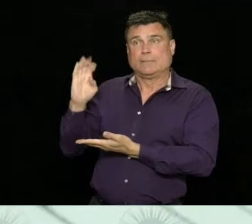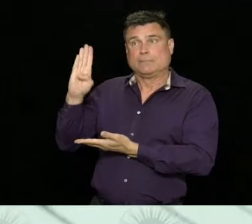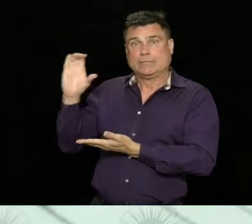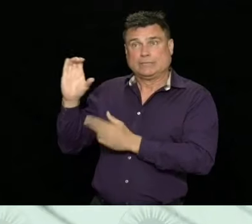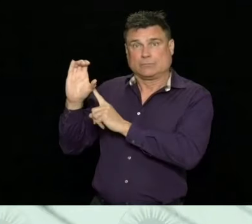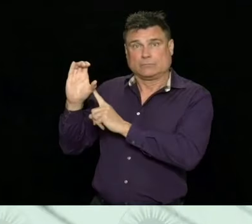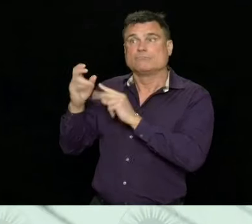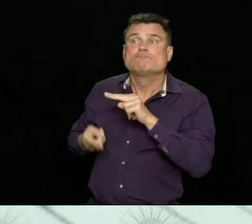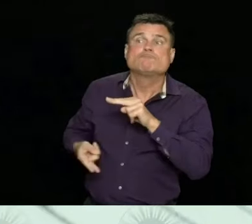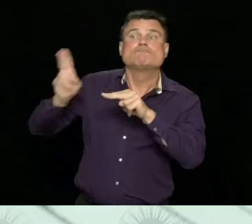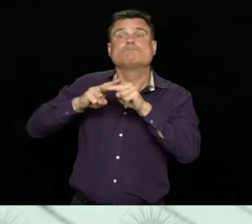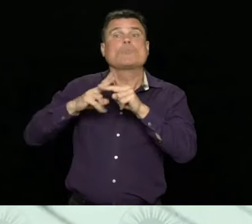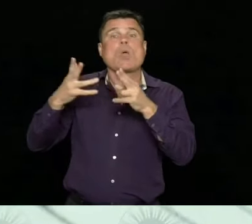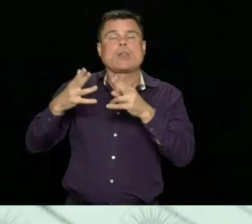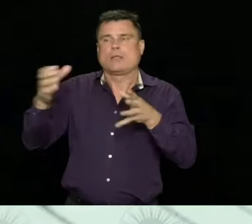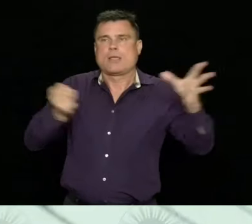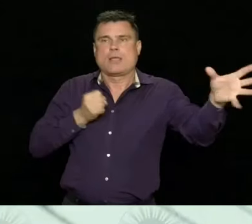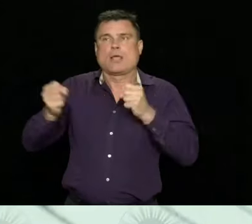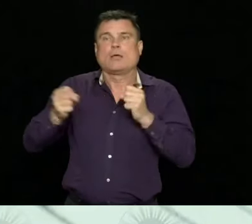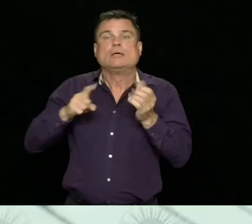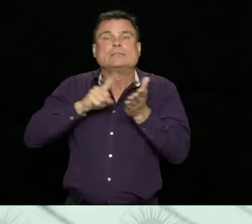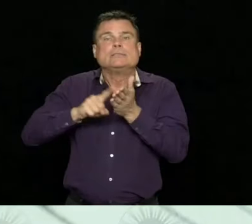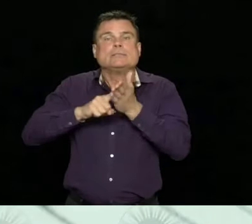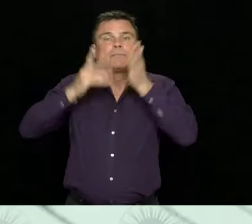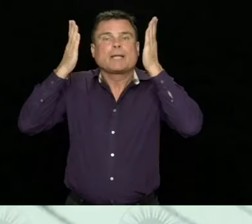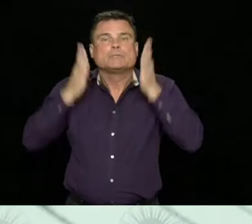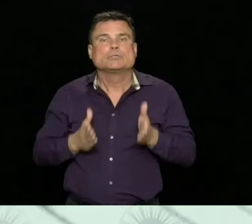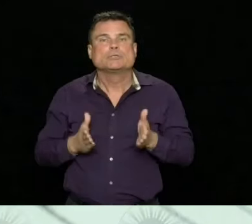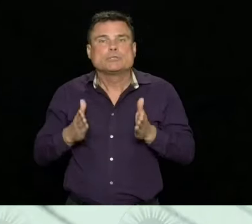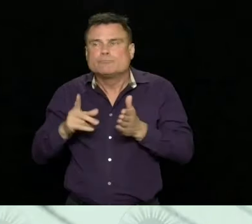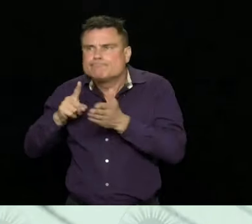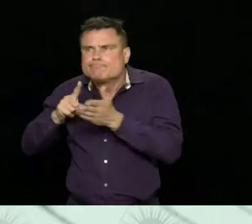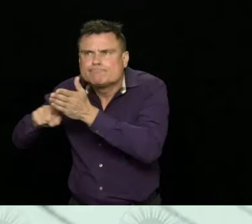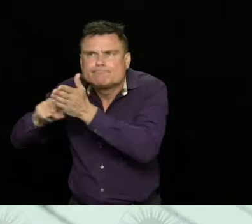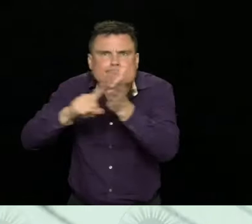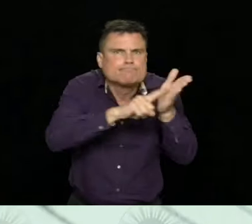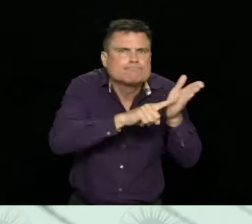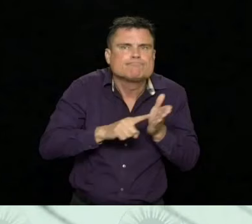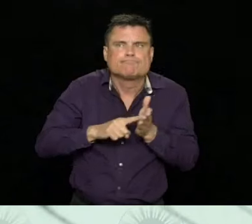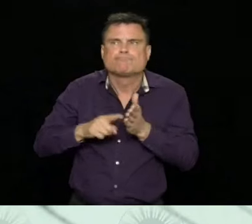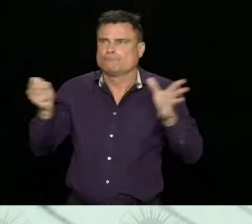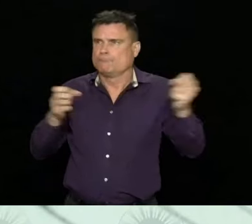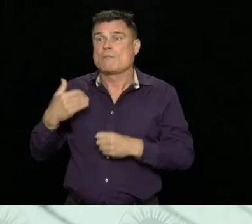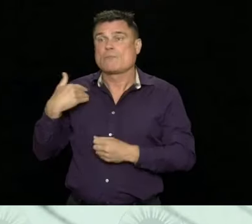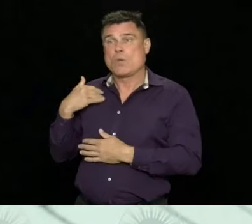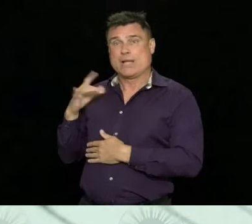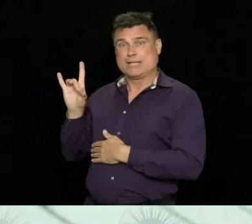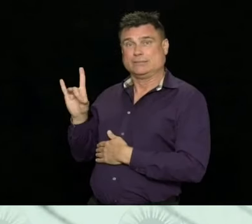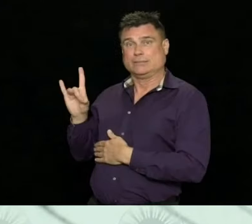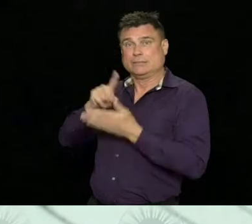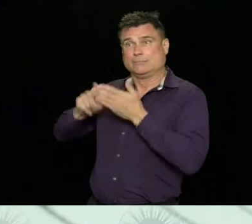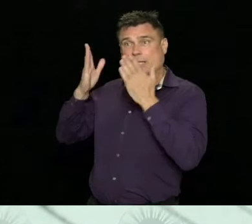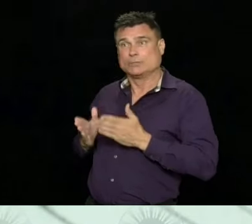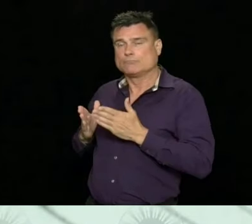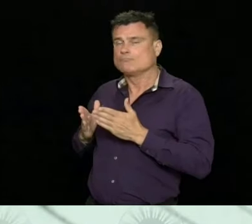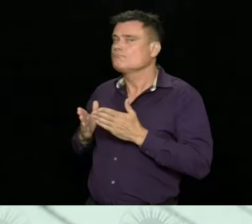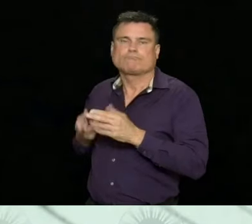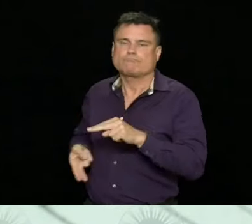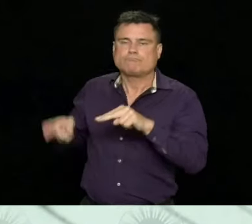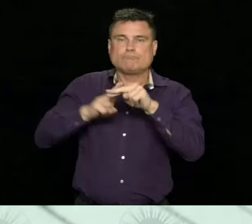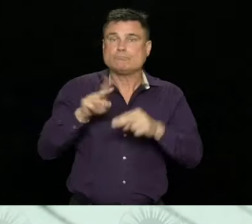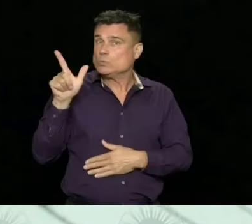demand. A 225% increase in call capacity from COVID-19.